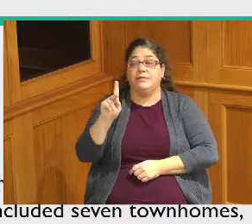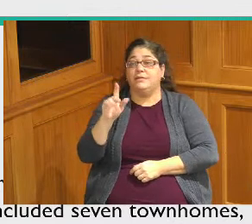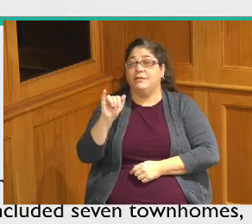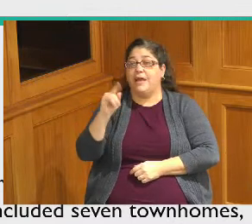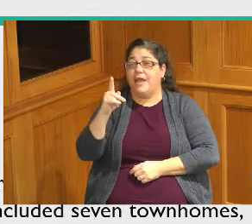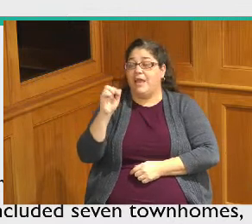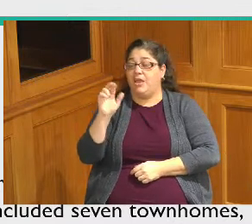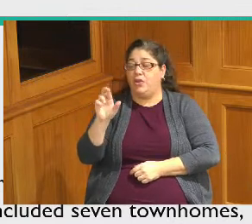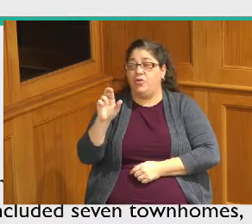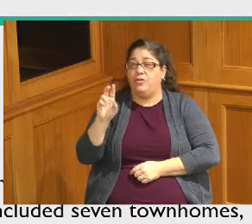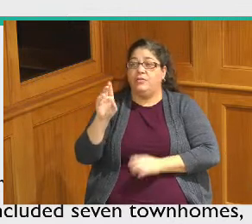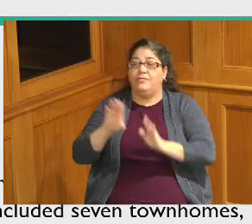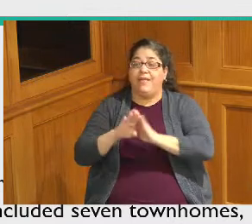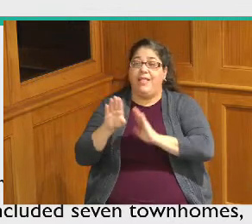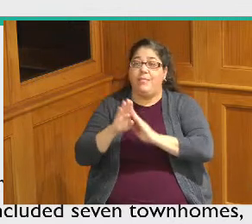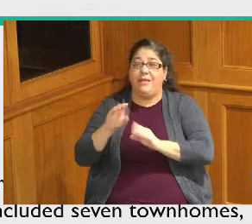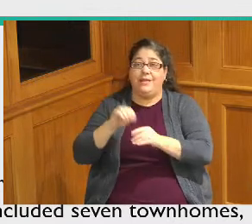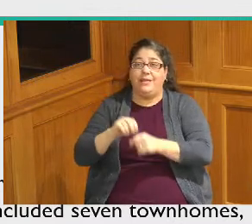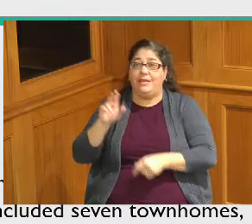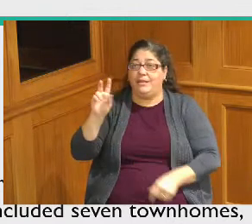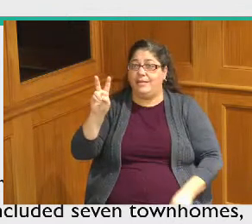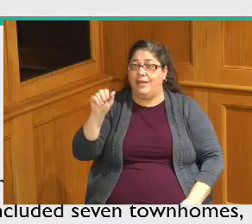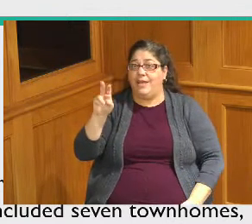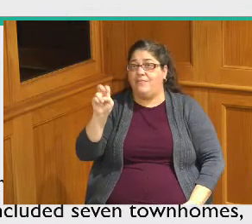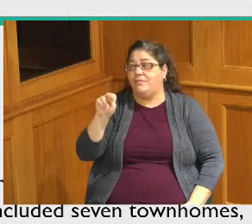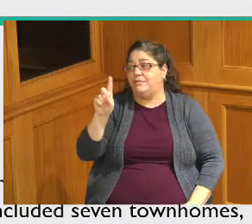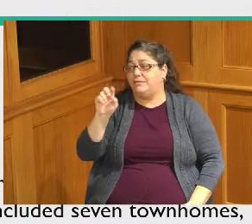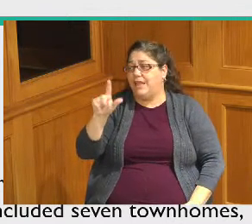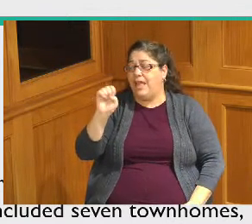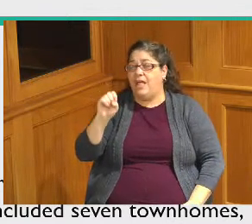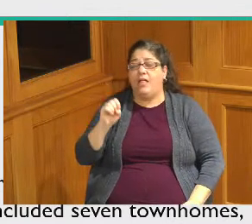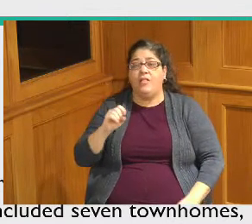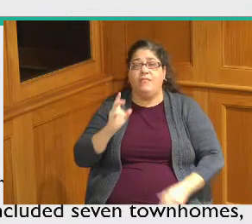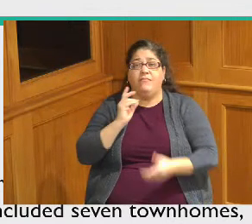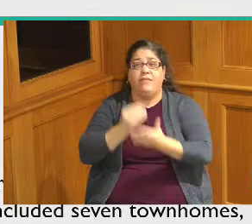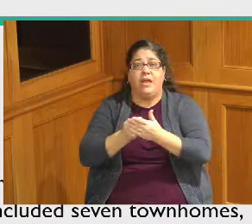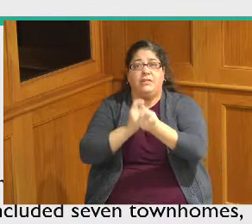in Avondale that was financed through Community Development